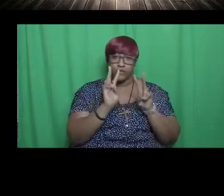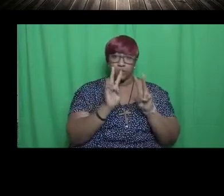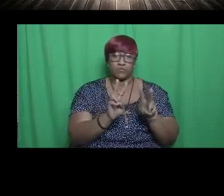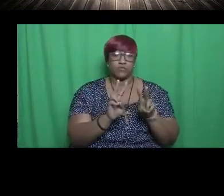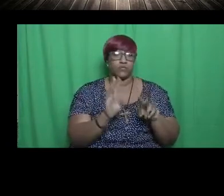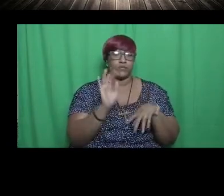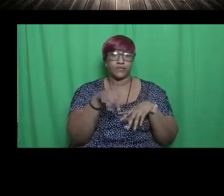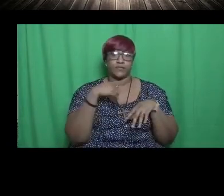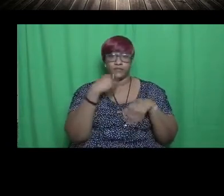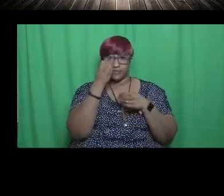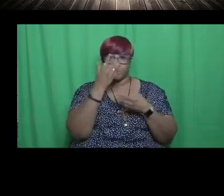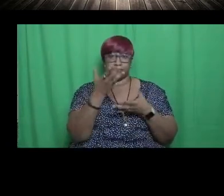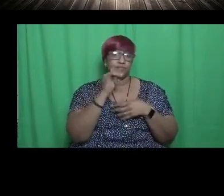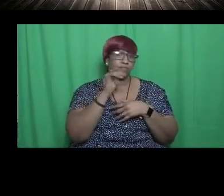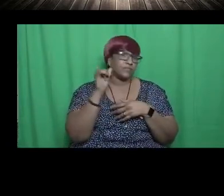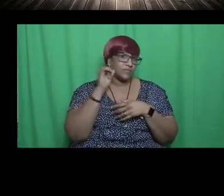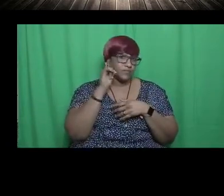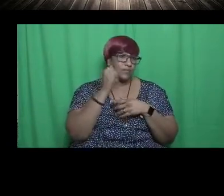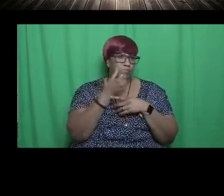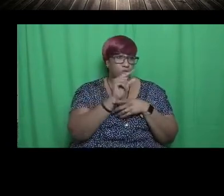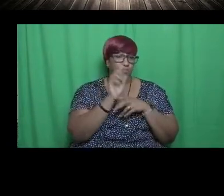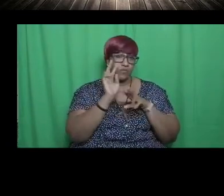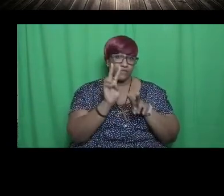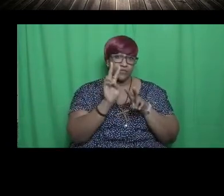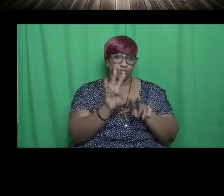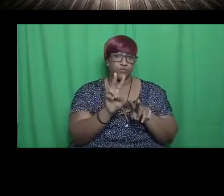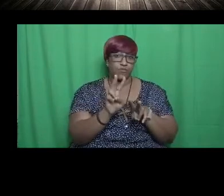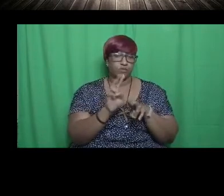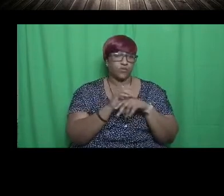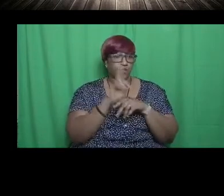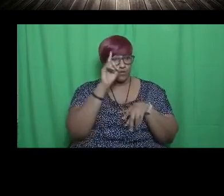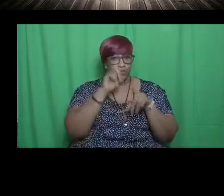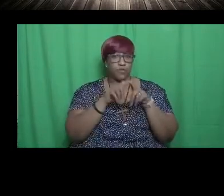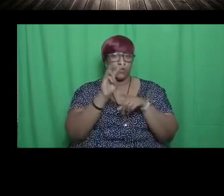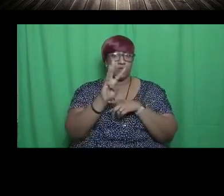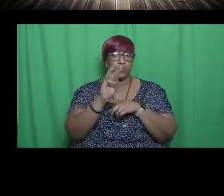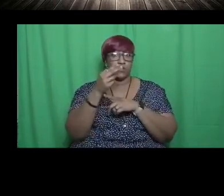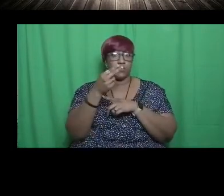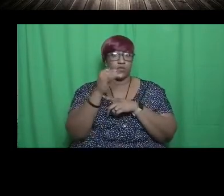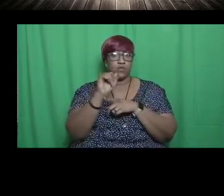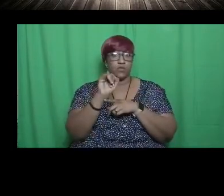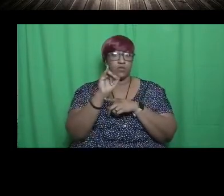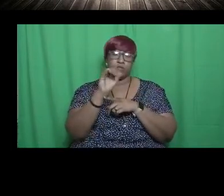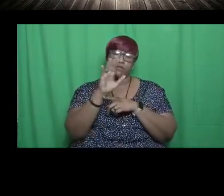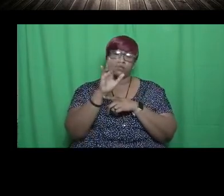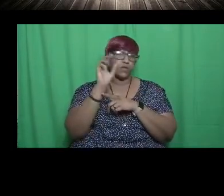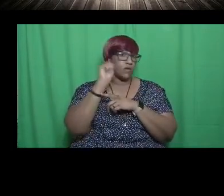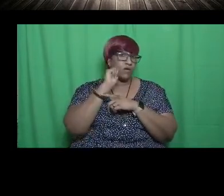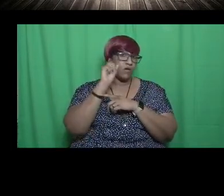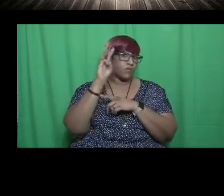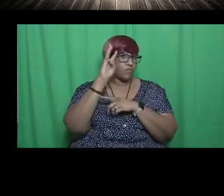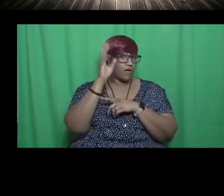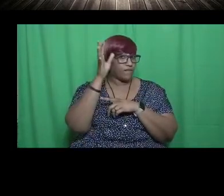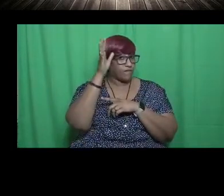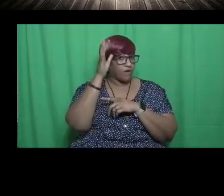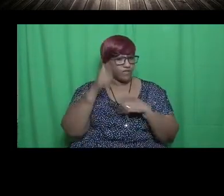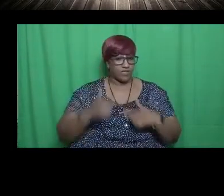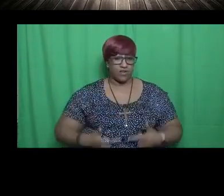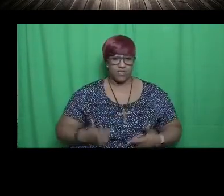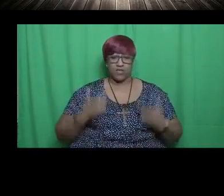fact, yesterday I went to the funeral of Brother White's father. He lived to be almost 100 years